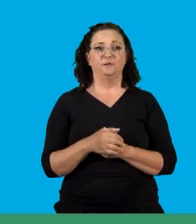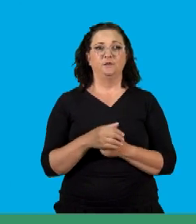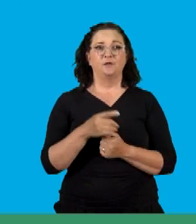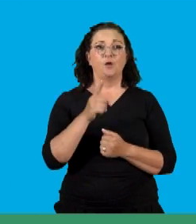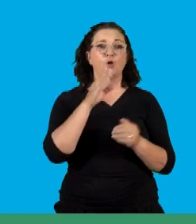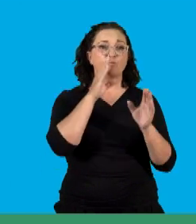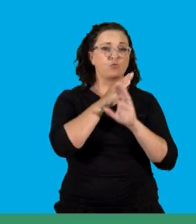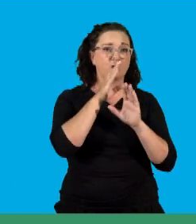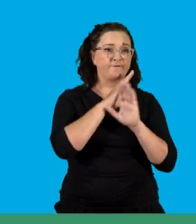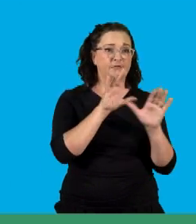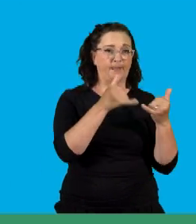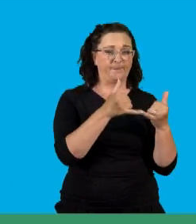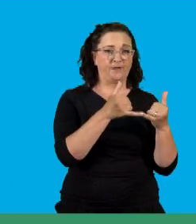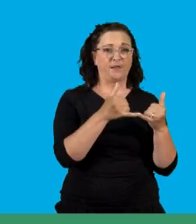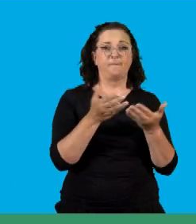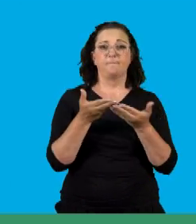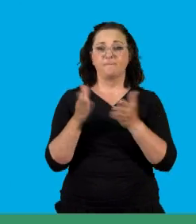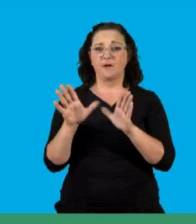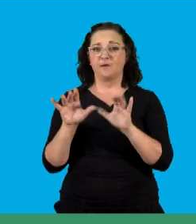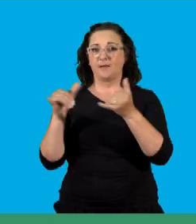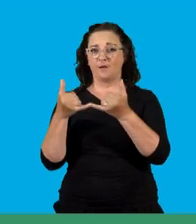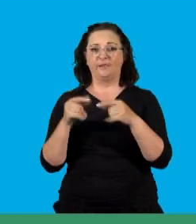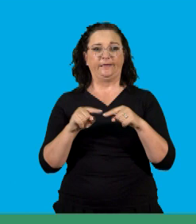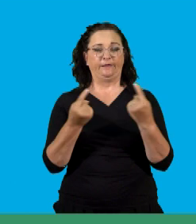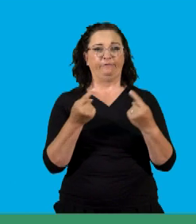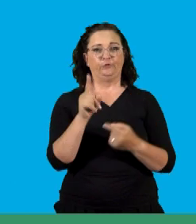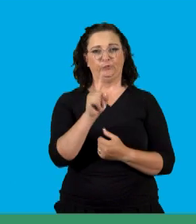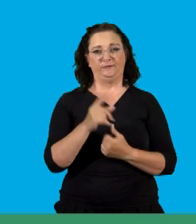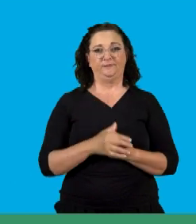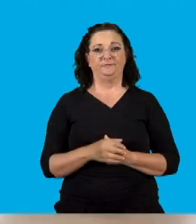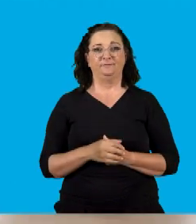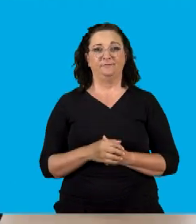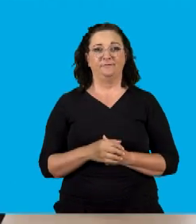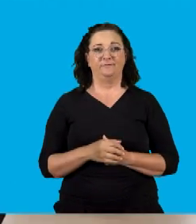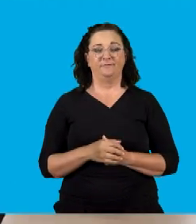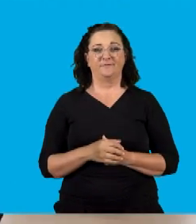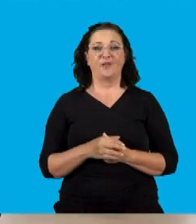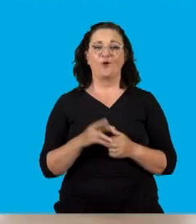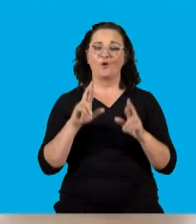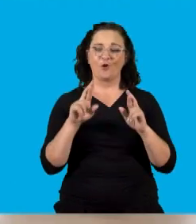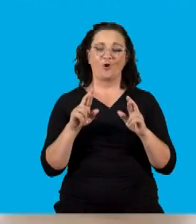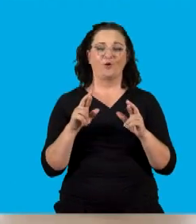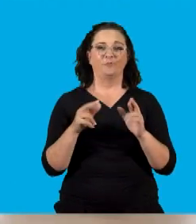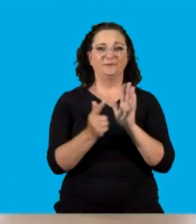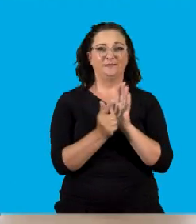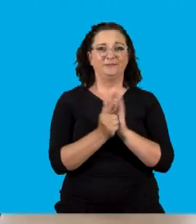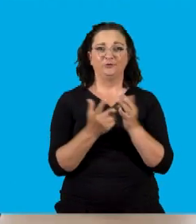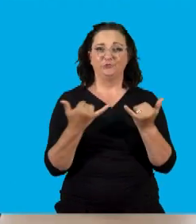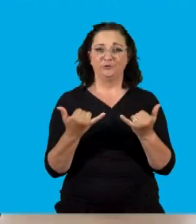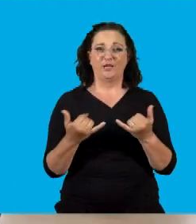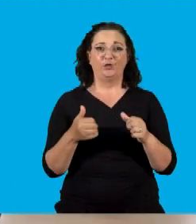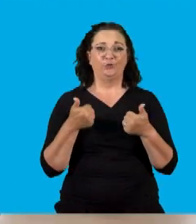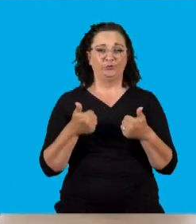need to distinguish between a private company and a public company. I hope today's lesson was